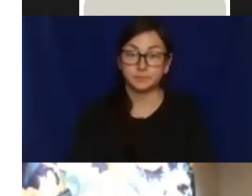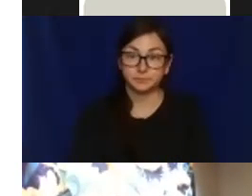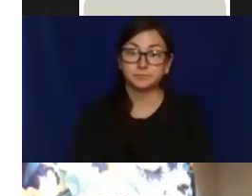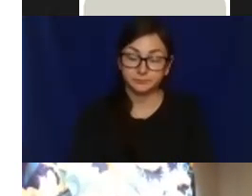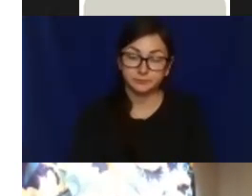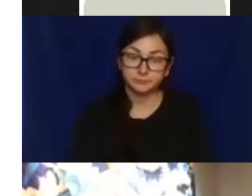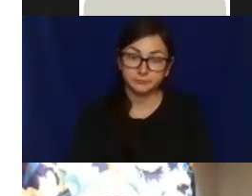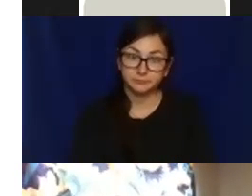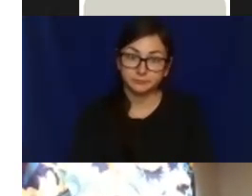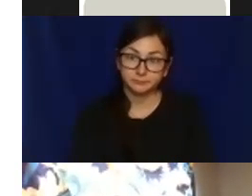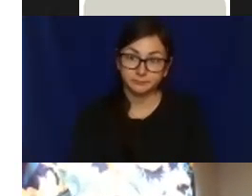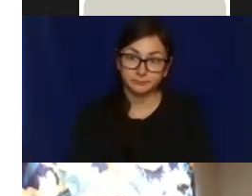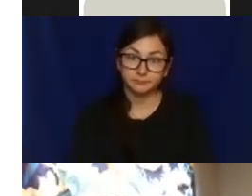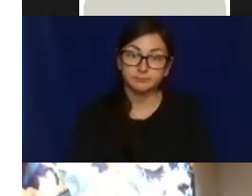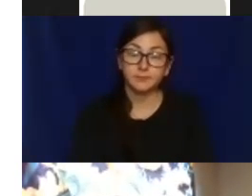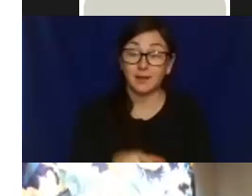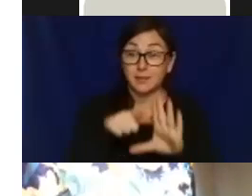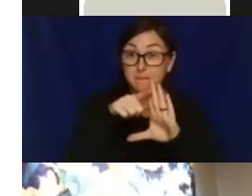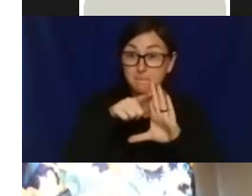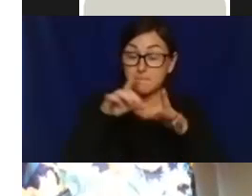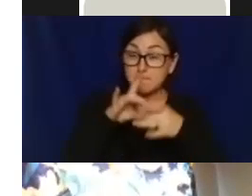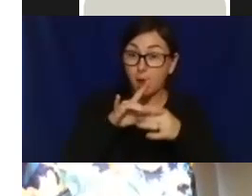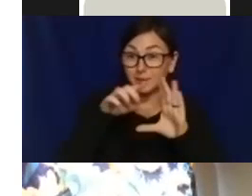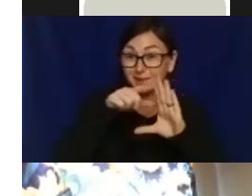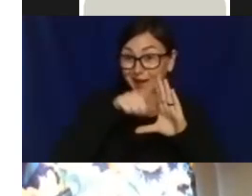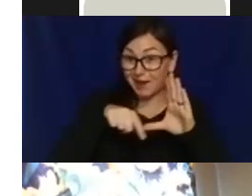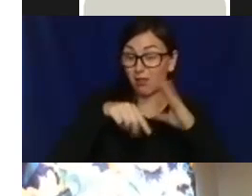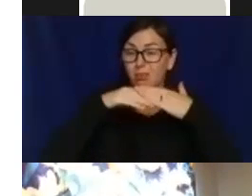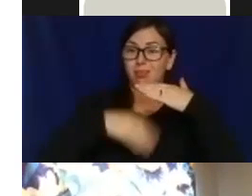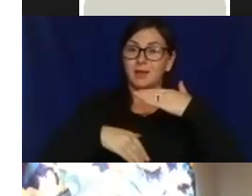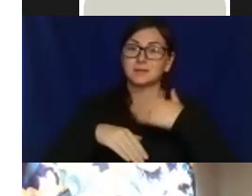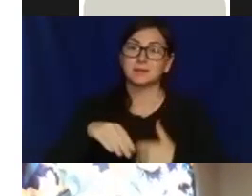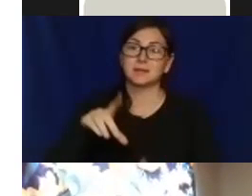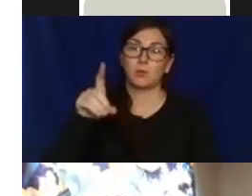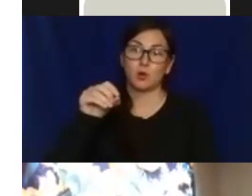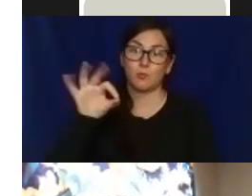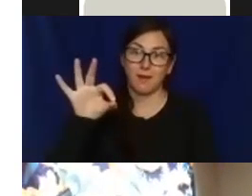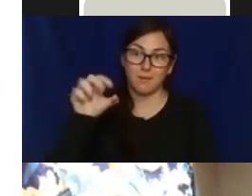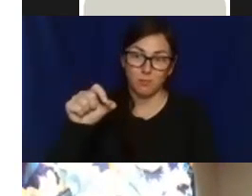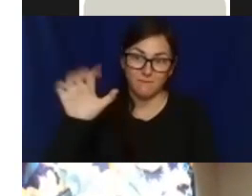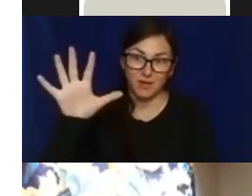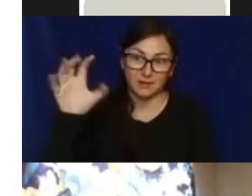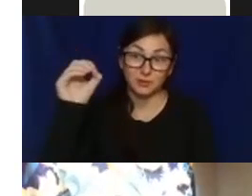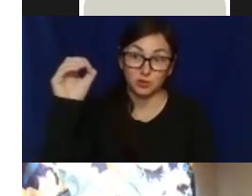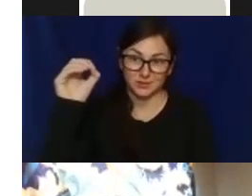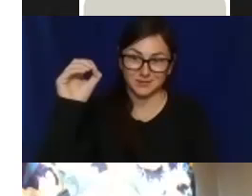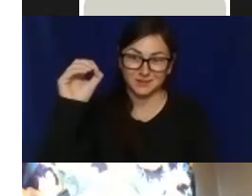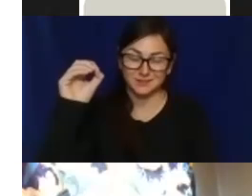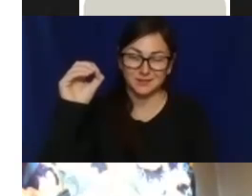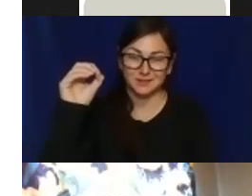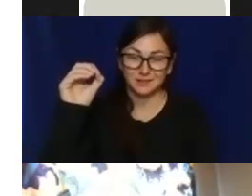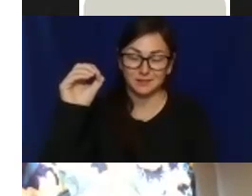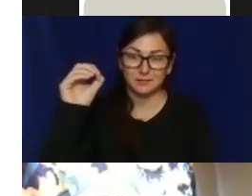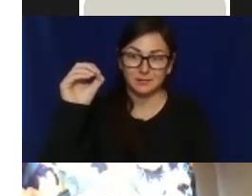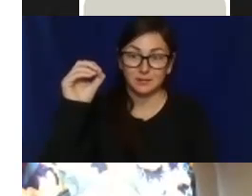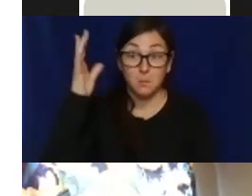case. And that bond angle is much less than 109.5 because of those 2 lone pair